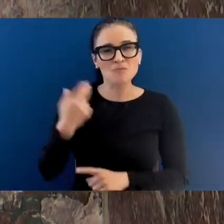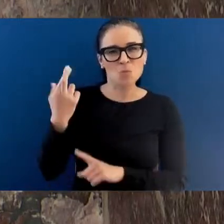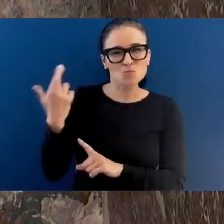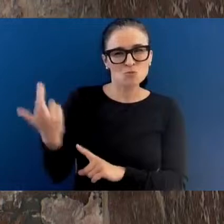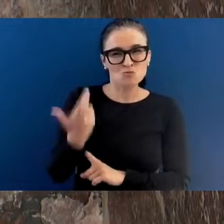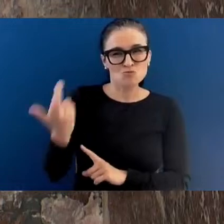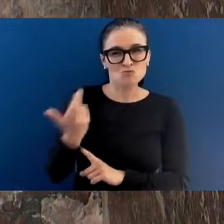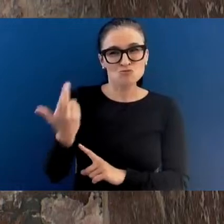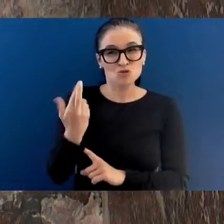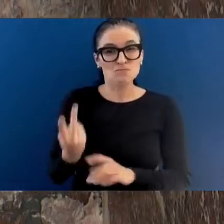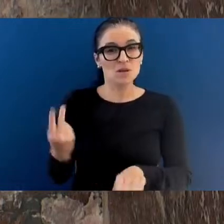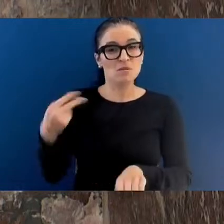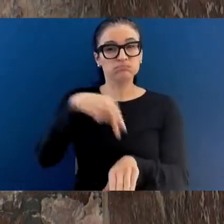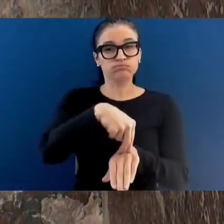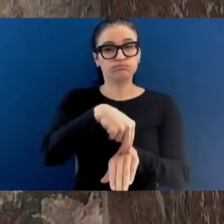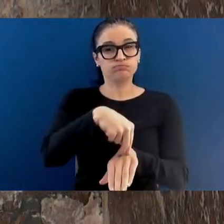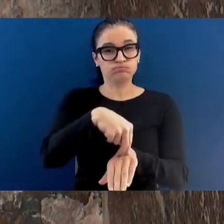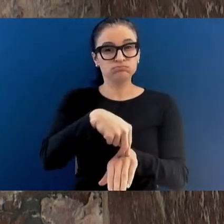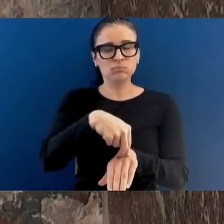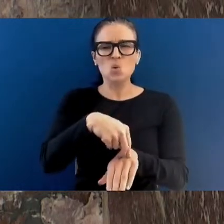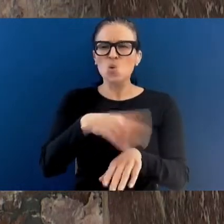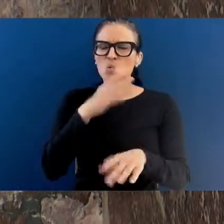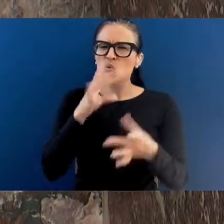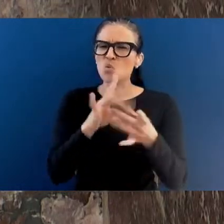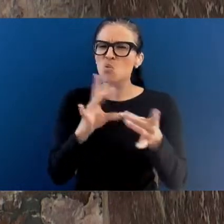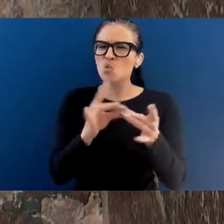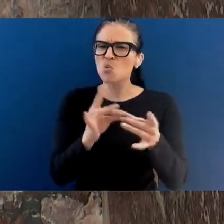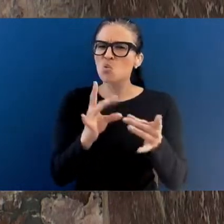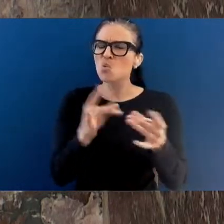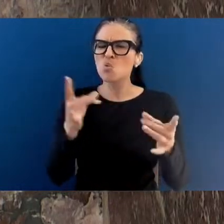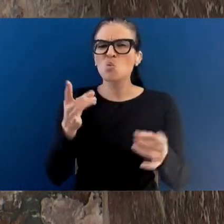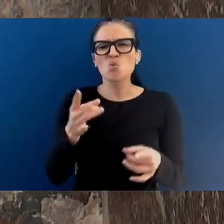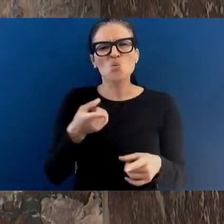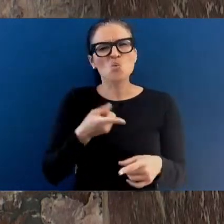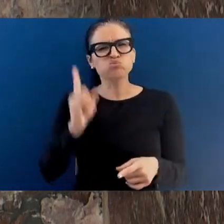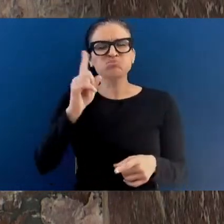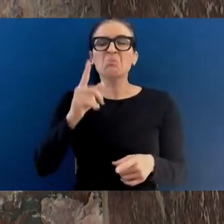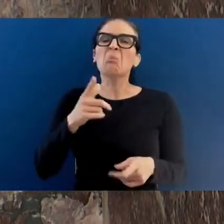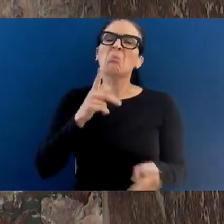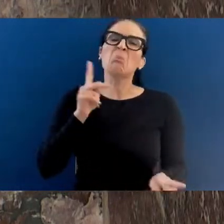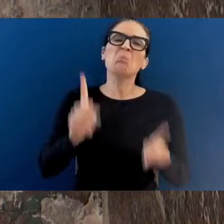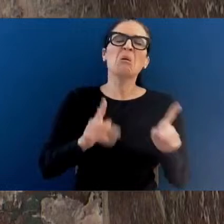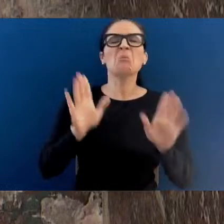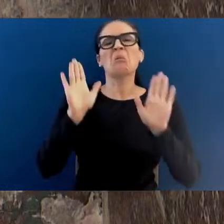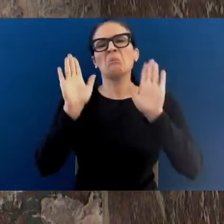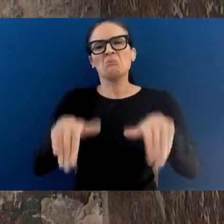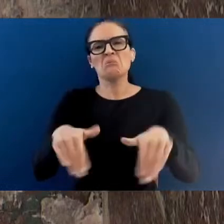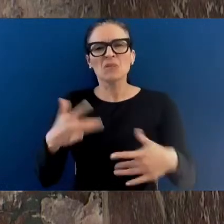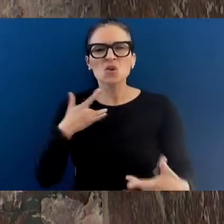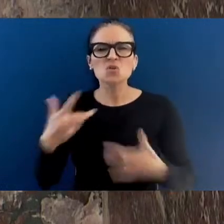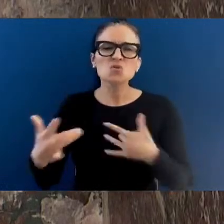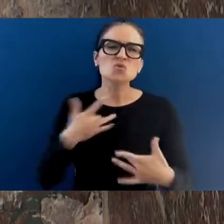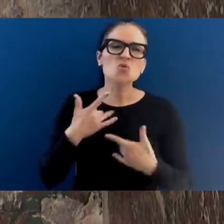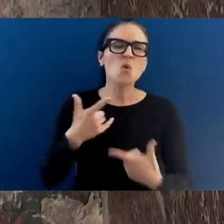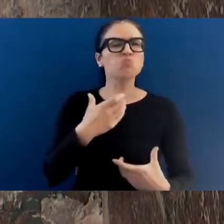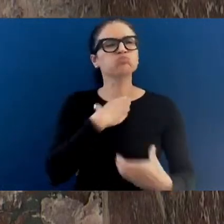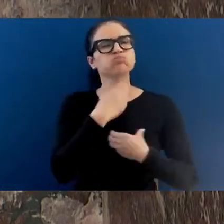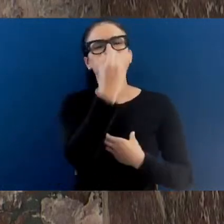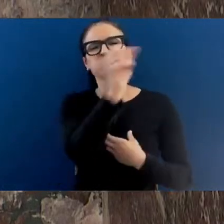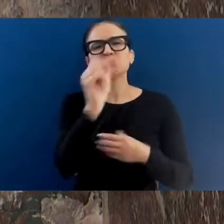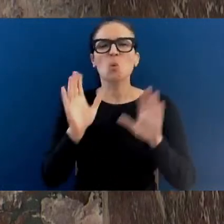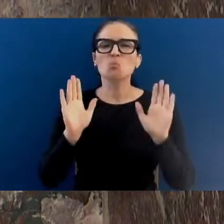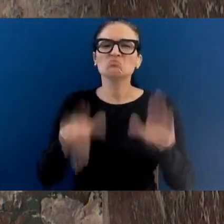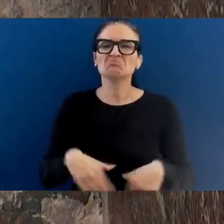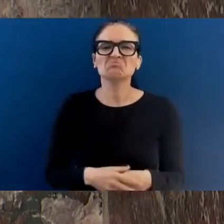university campuses inflated and unfounded. But he has faced no